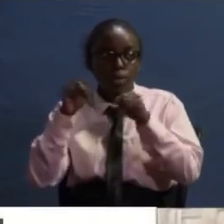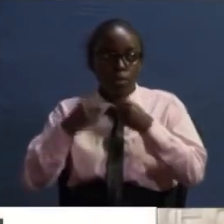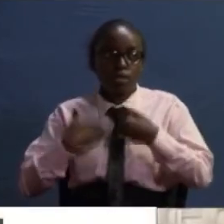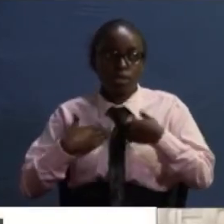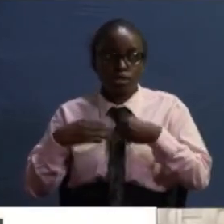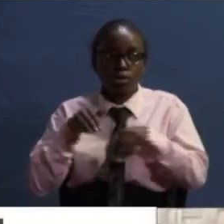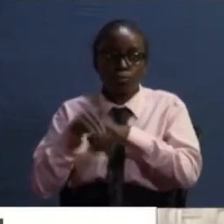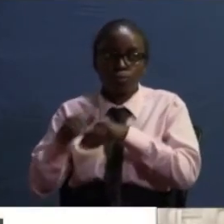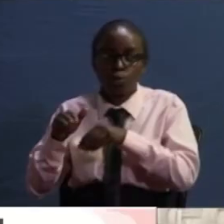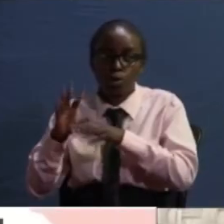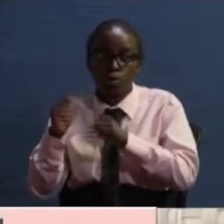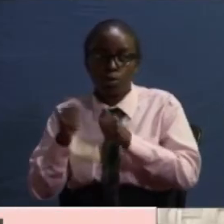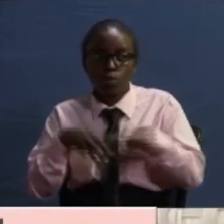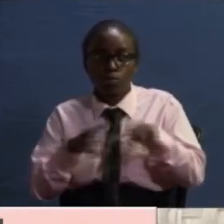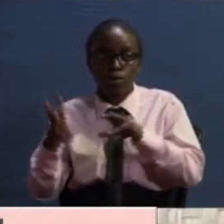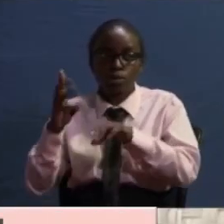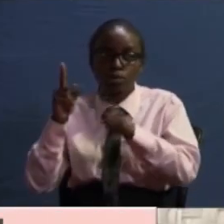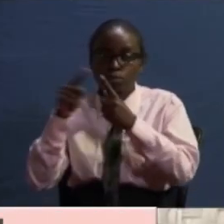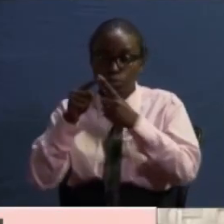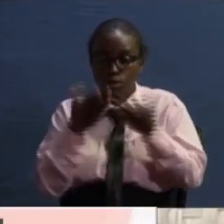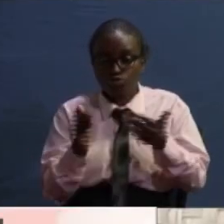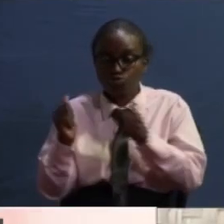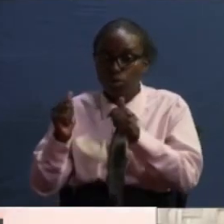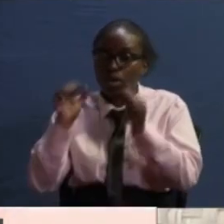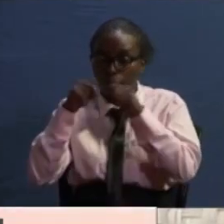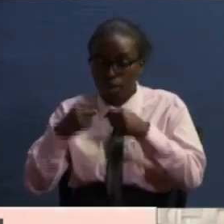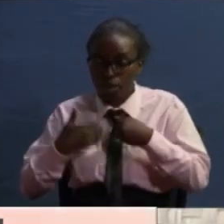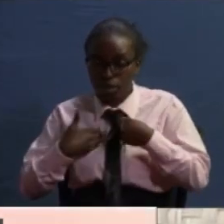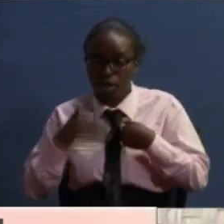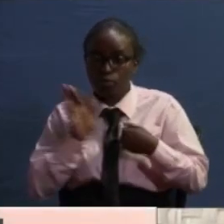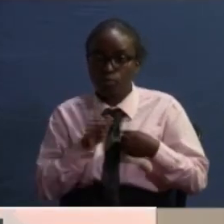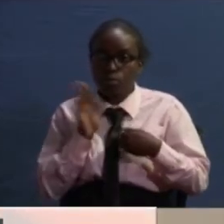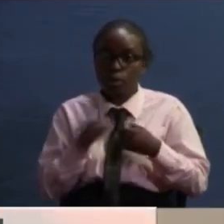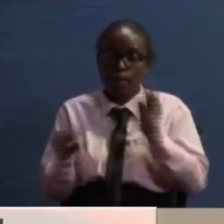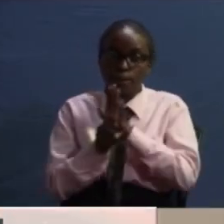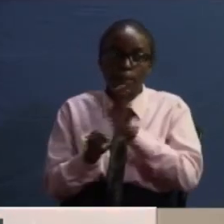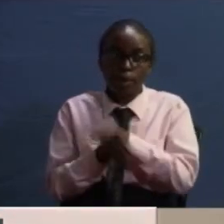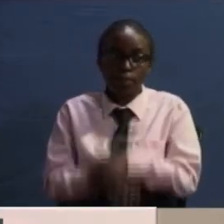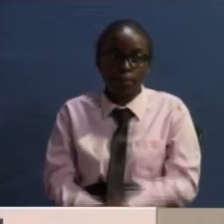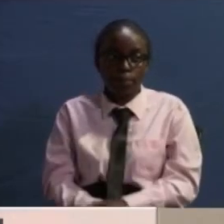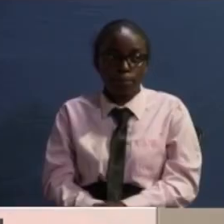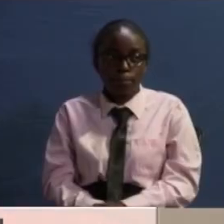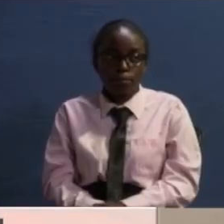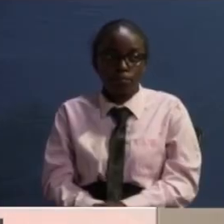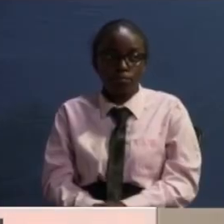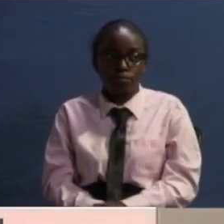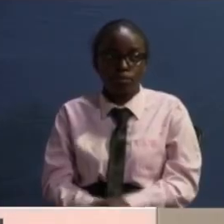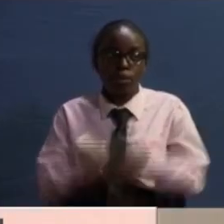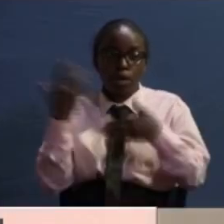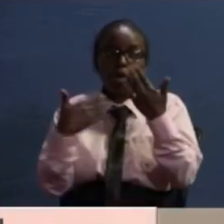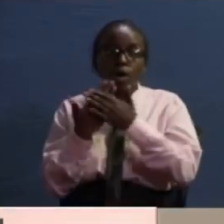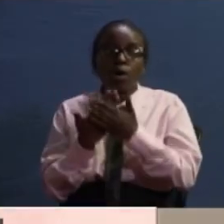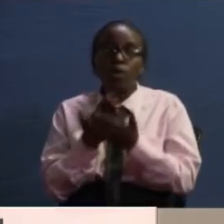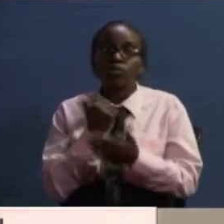kufuata katika kuwafikia malengo yao ya kuwawezesha wanawake kikamilifu. We want to engage